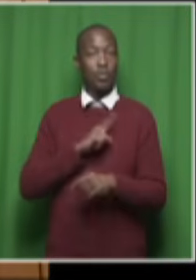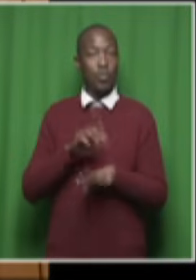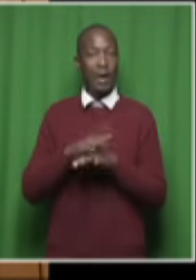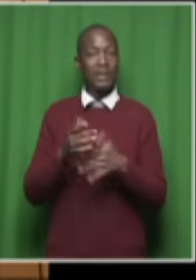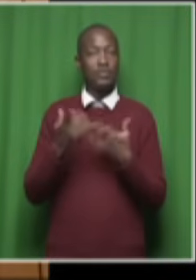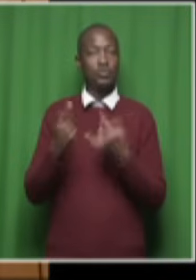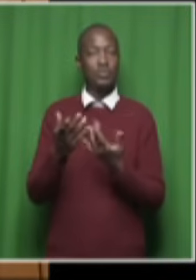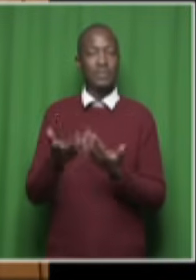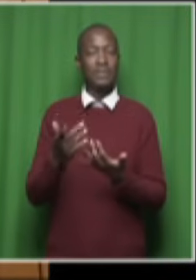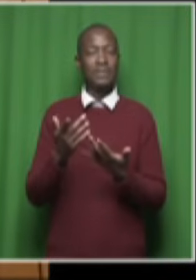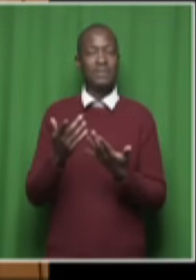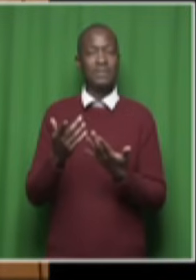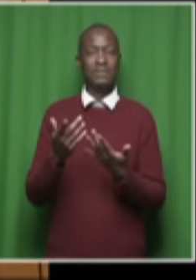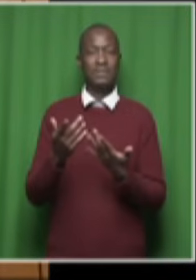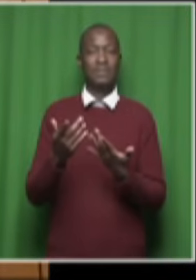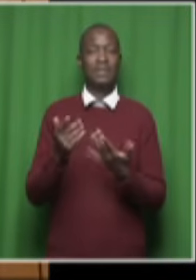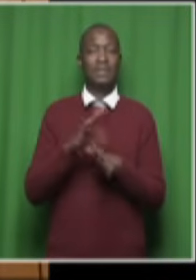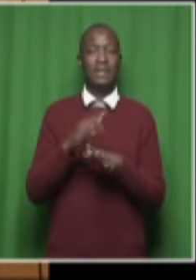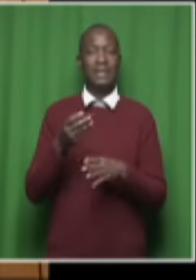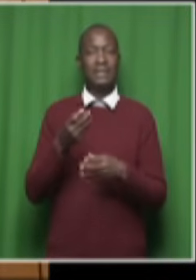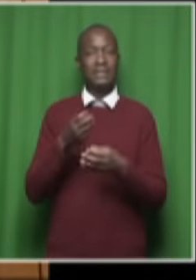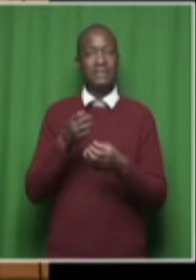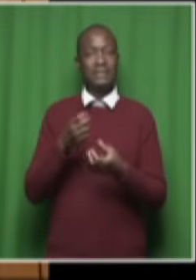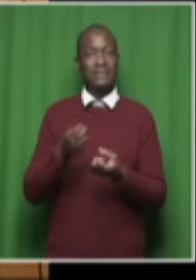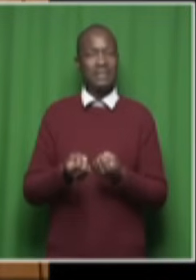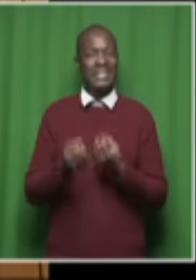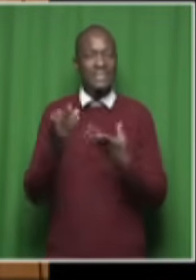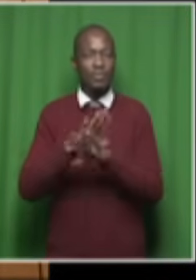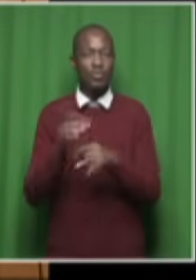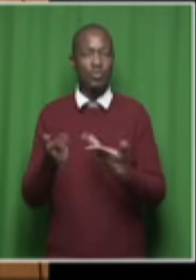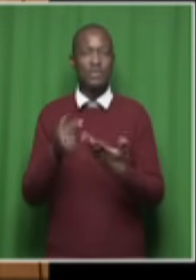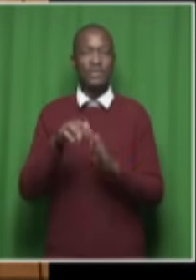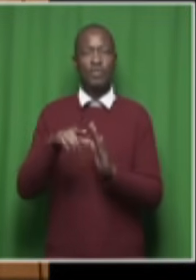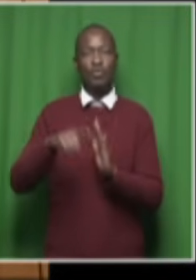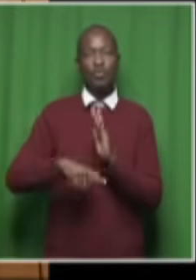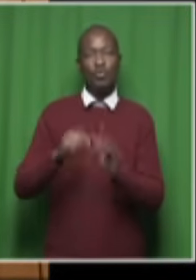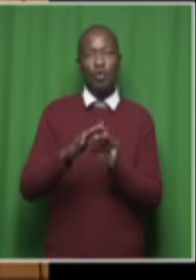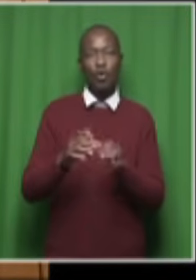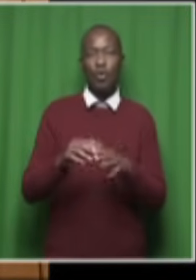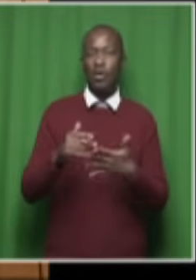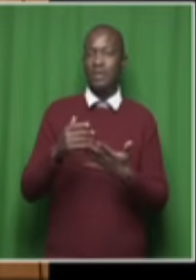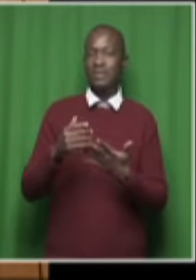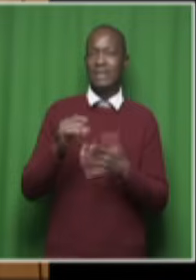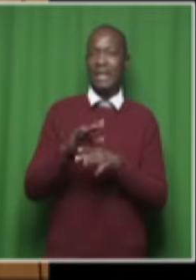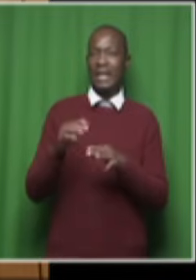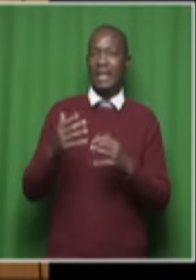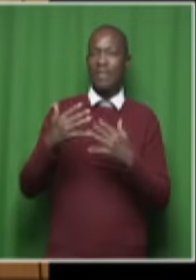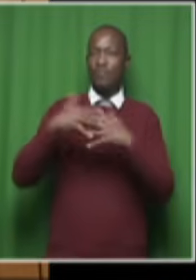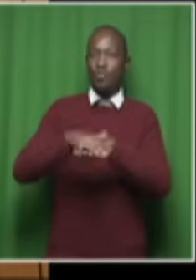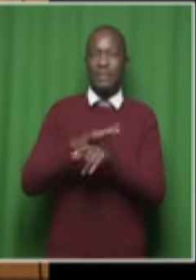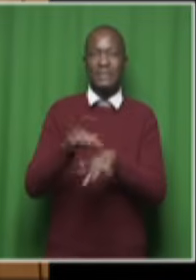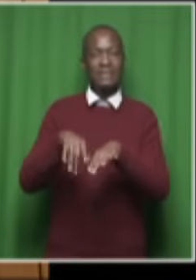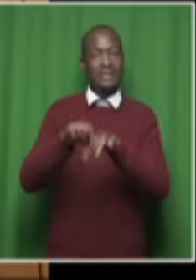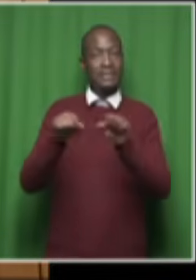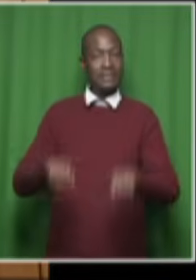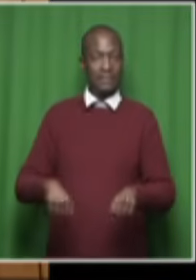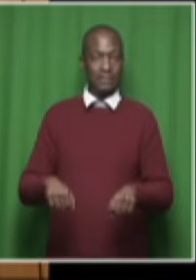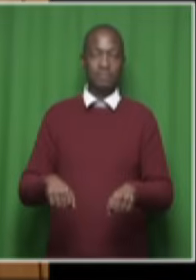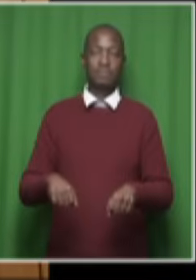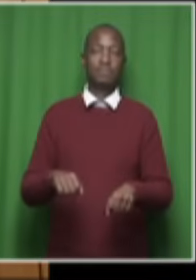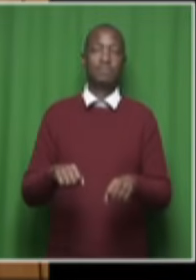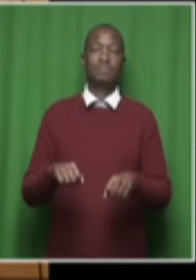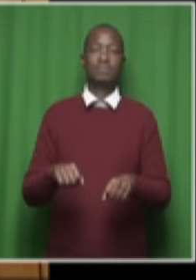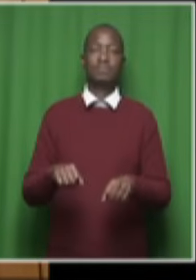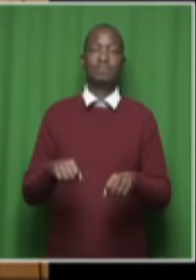behavior is very much to do with the distribution of sea surface and land surface temperatures. Influencing that system. And as